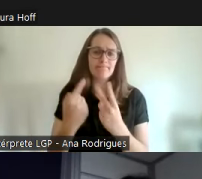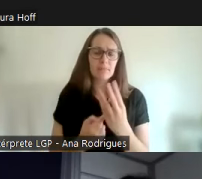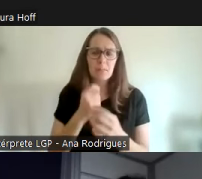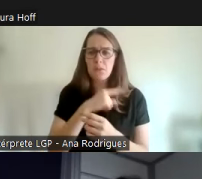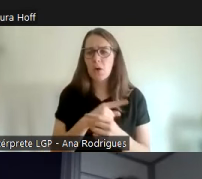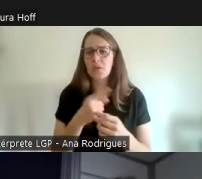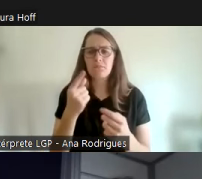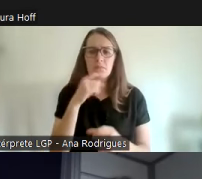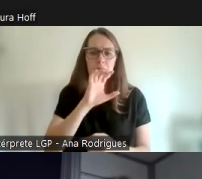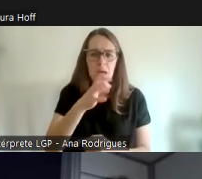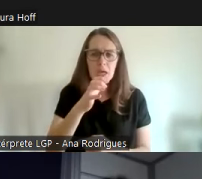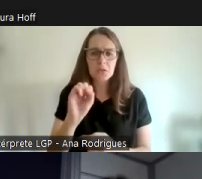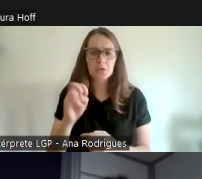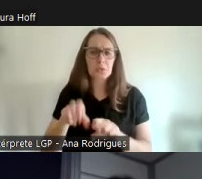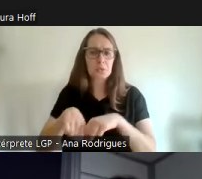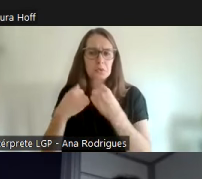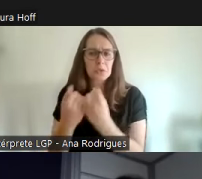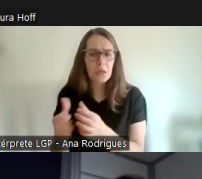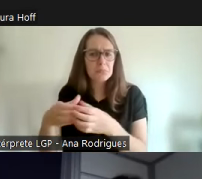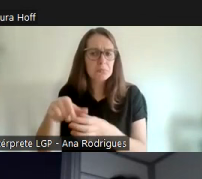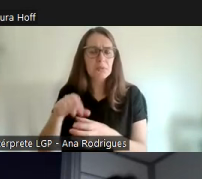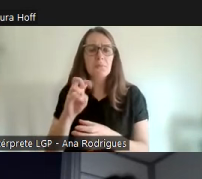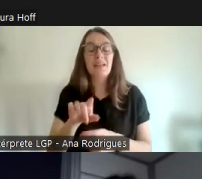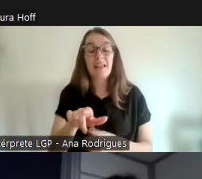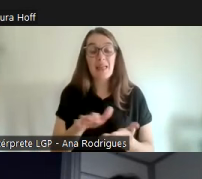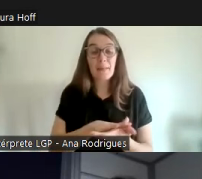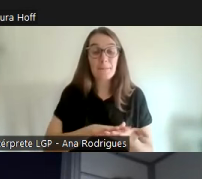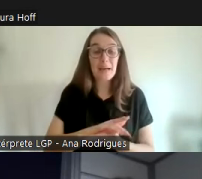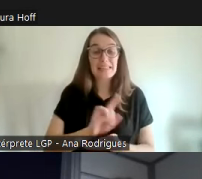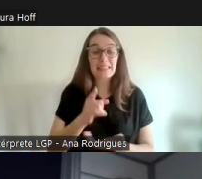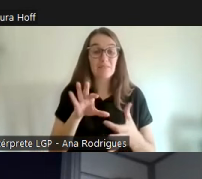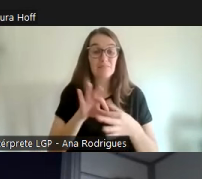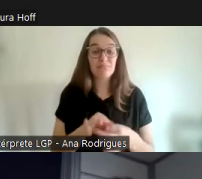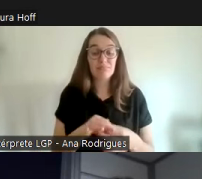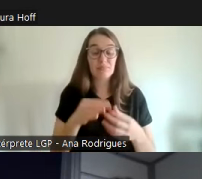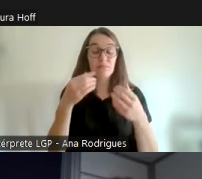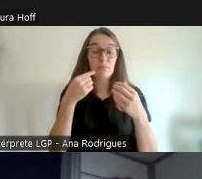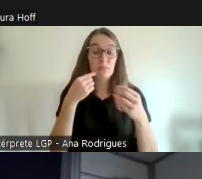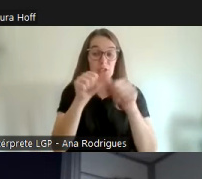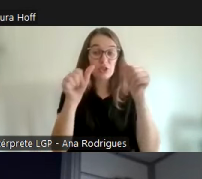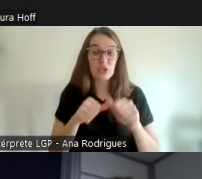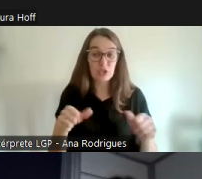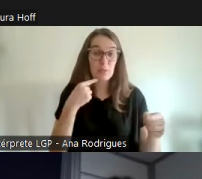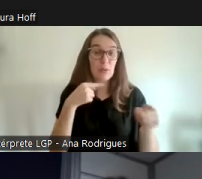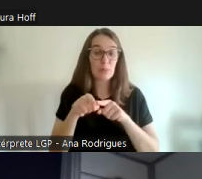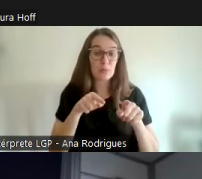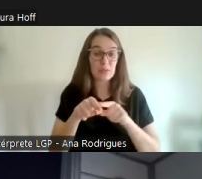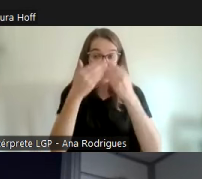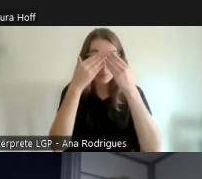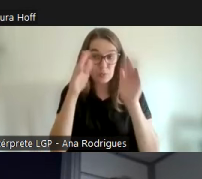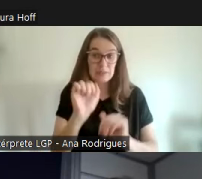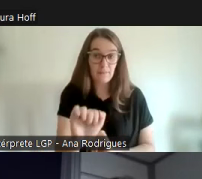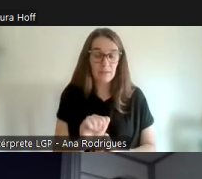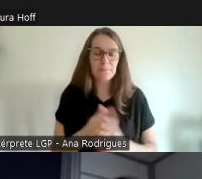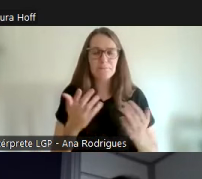society, but these represent the basic moral code of a democratic political system. First words that actually